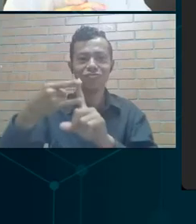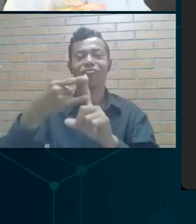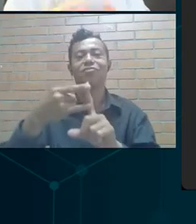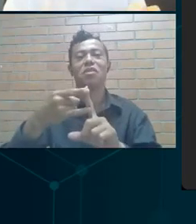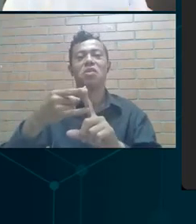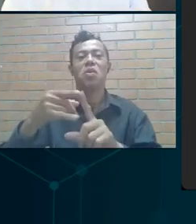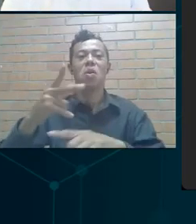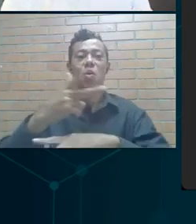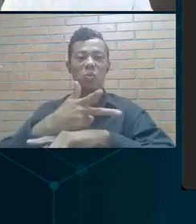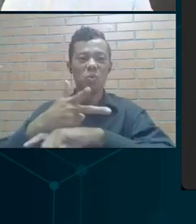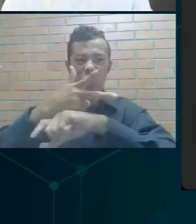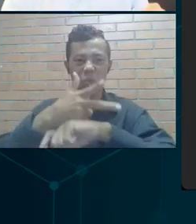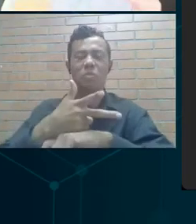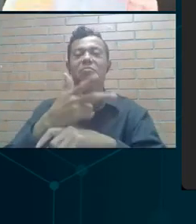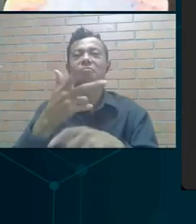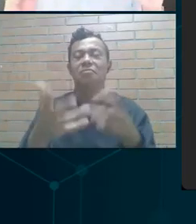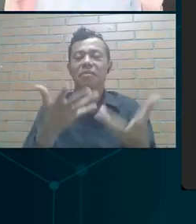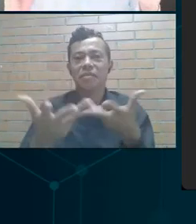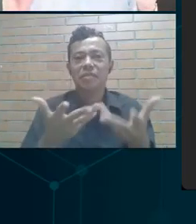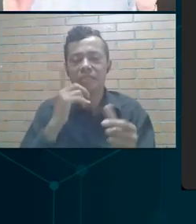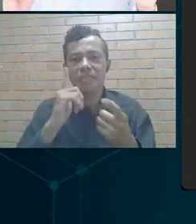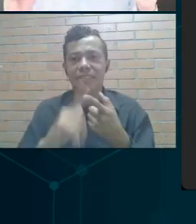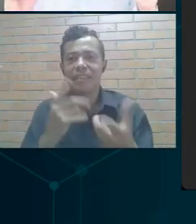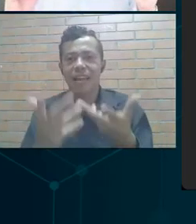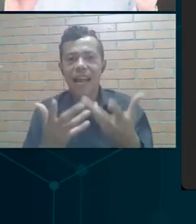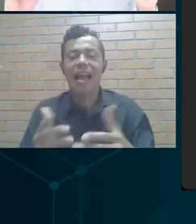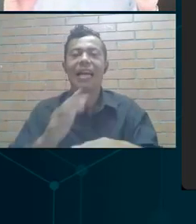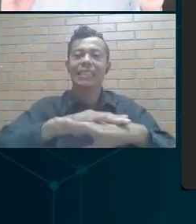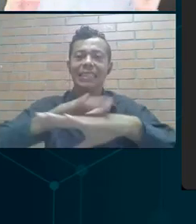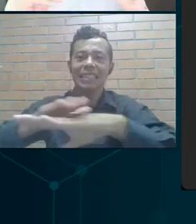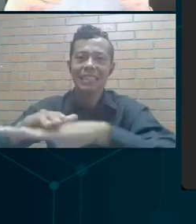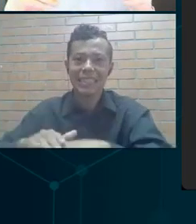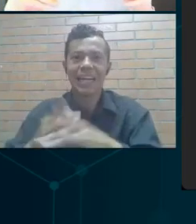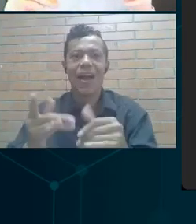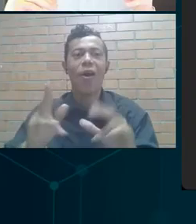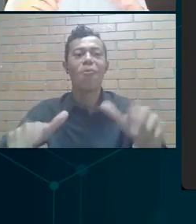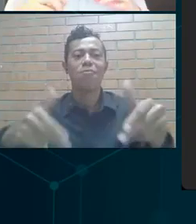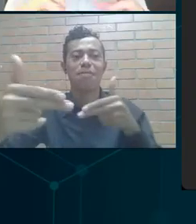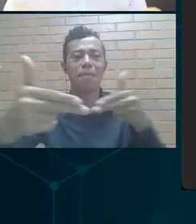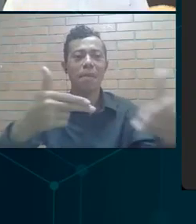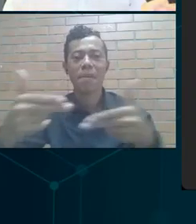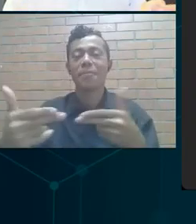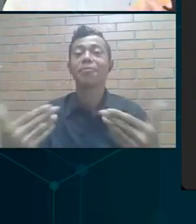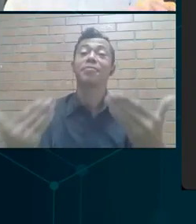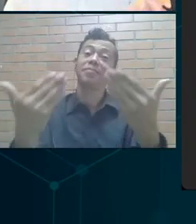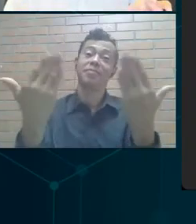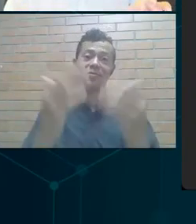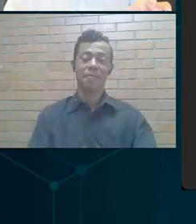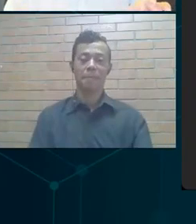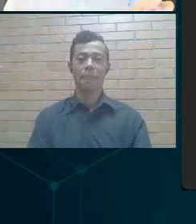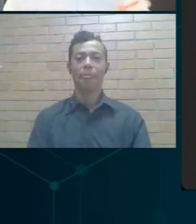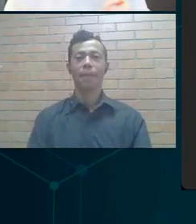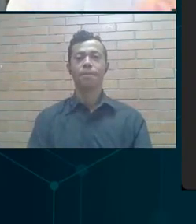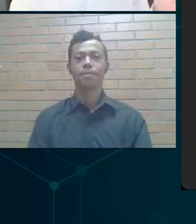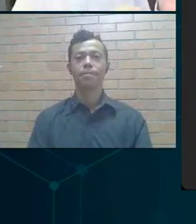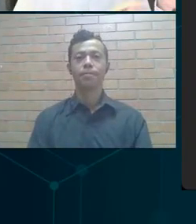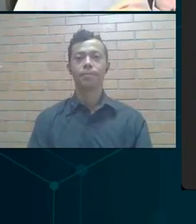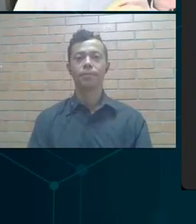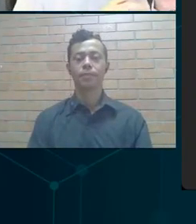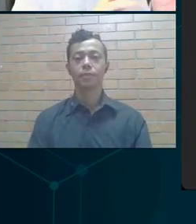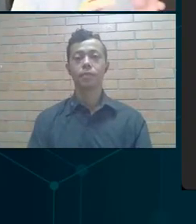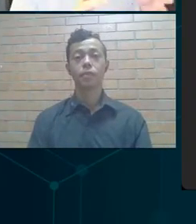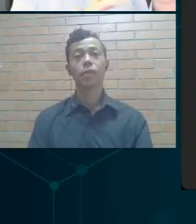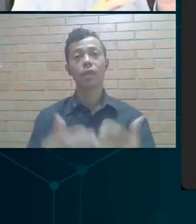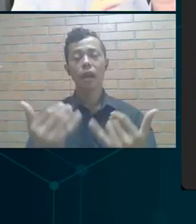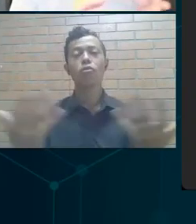your machine. What we're using right now is a pure web protocol, right? Something that you do not need to do an installation. And so you can